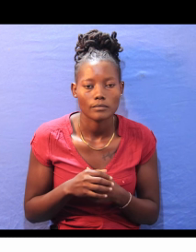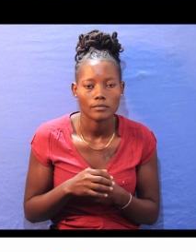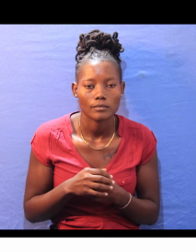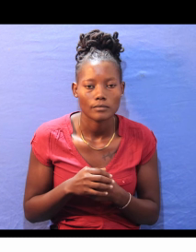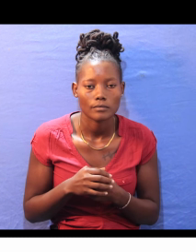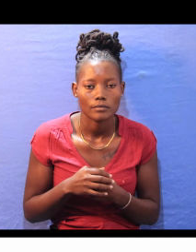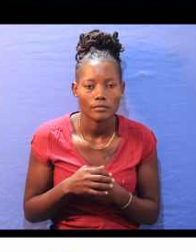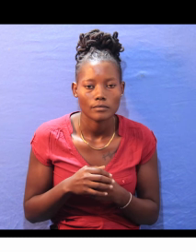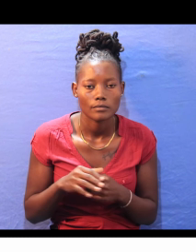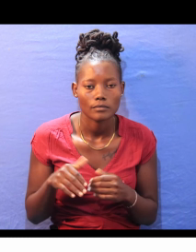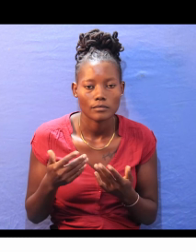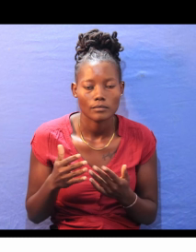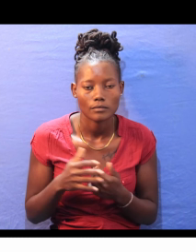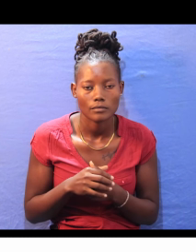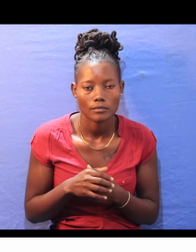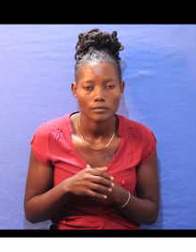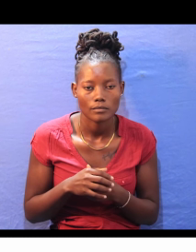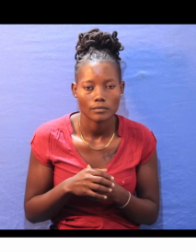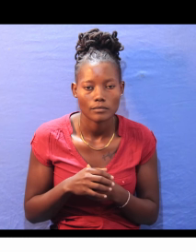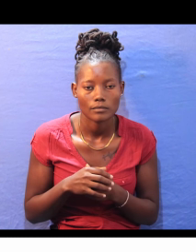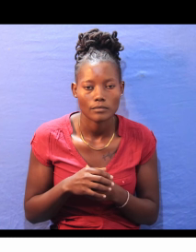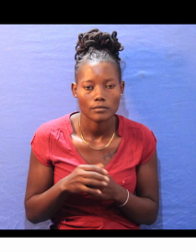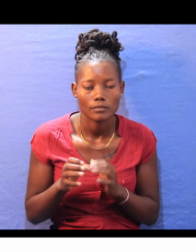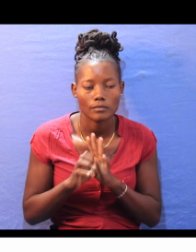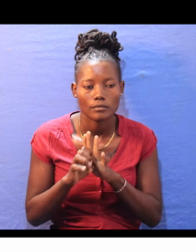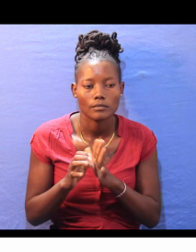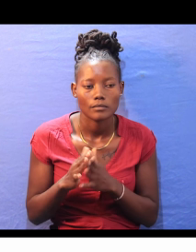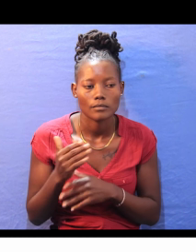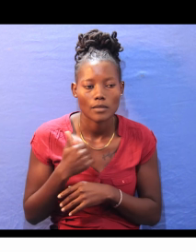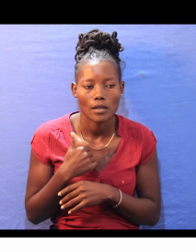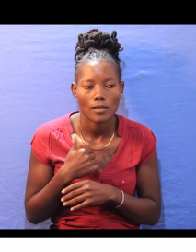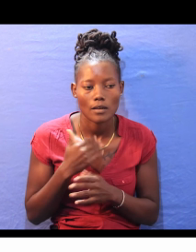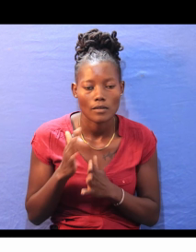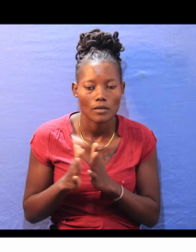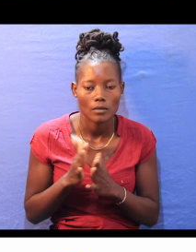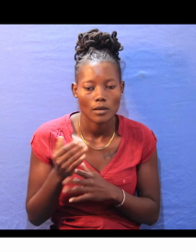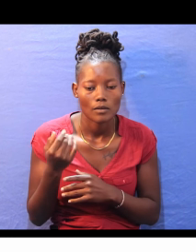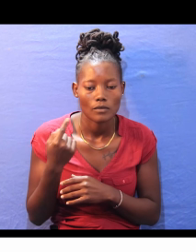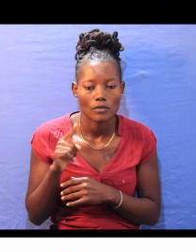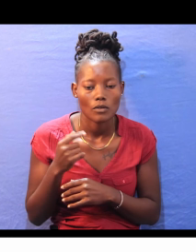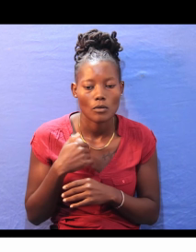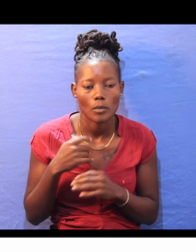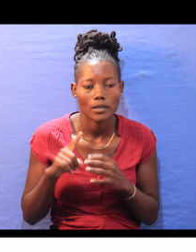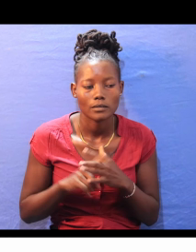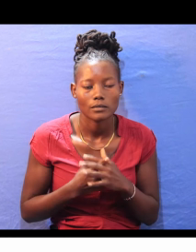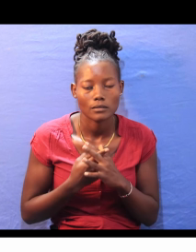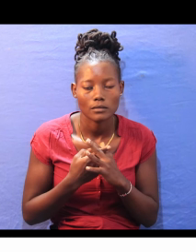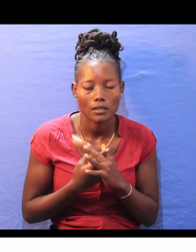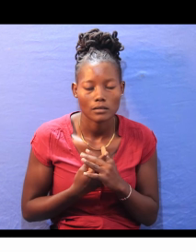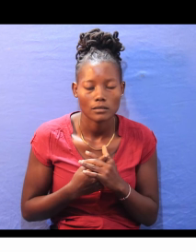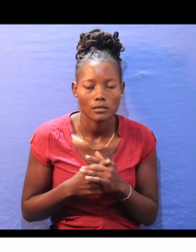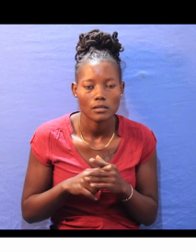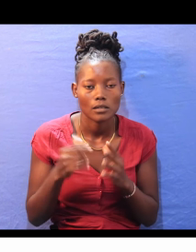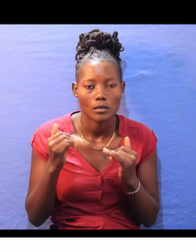Like, how do we do? I have progressions for my beginner athletes for jumping progressions. We have a 6 to 12